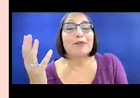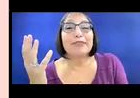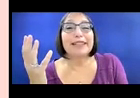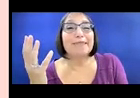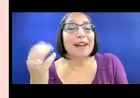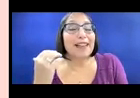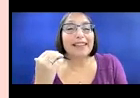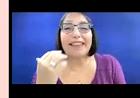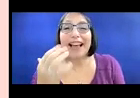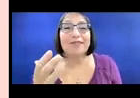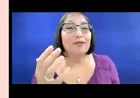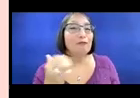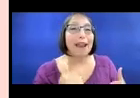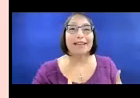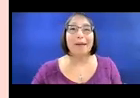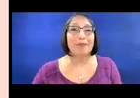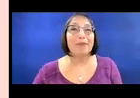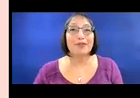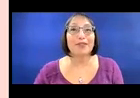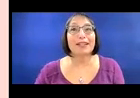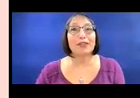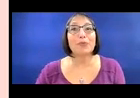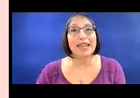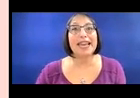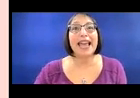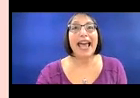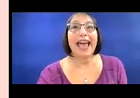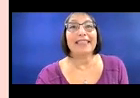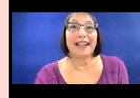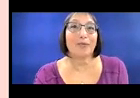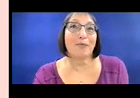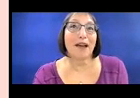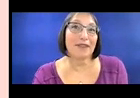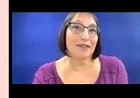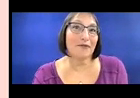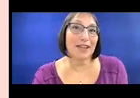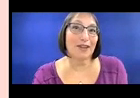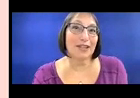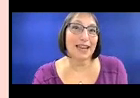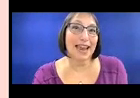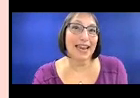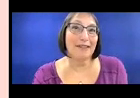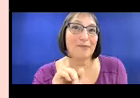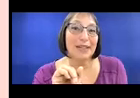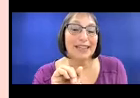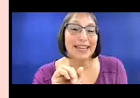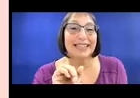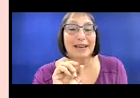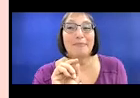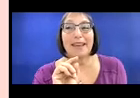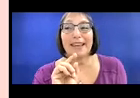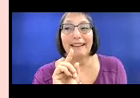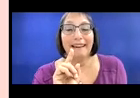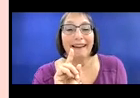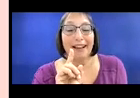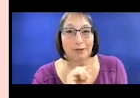up beautifully, and the classes are great, and sometimes they just need a little tweaking, and that's why we're having this conversation today. And really, it's going to